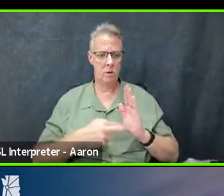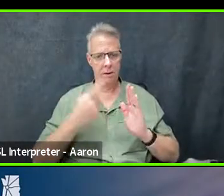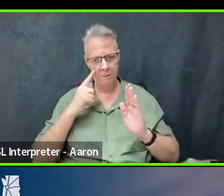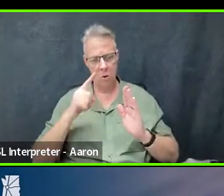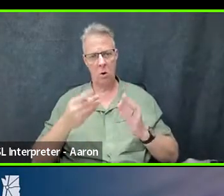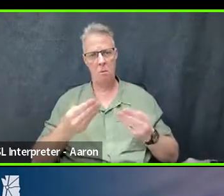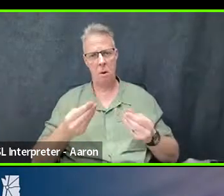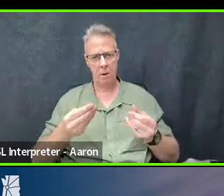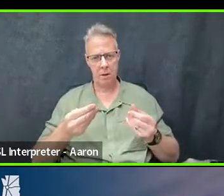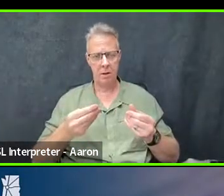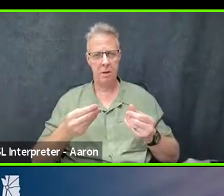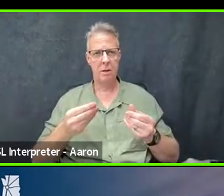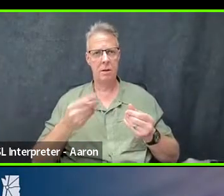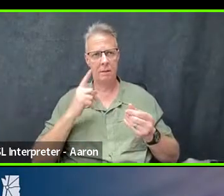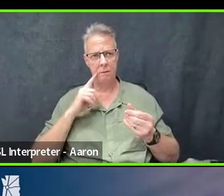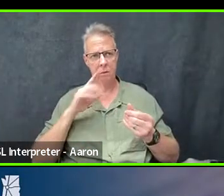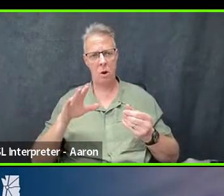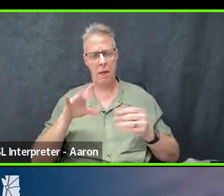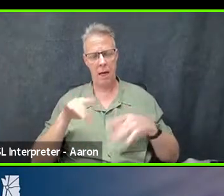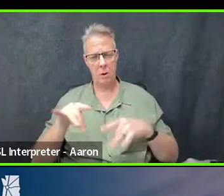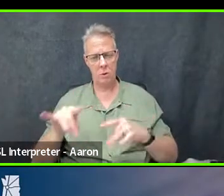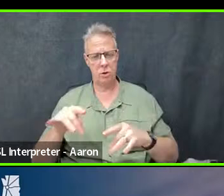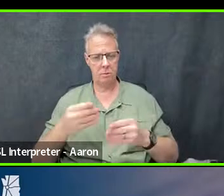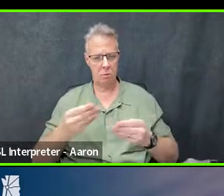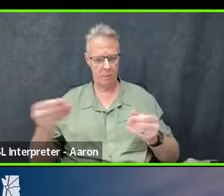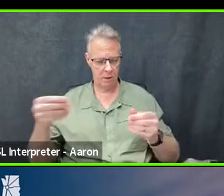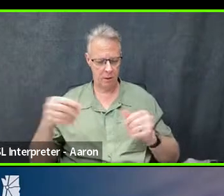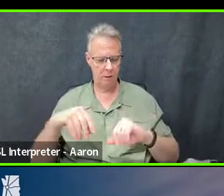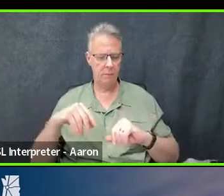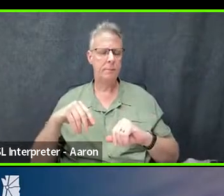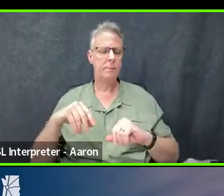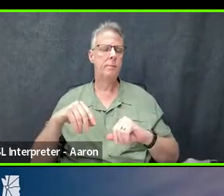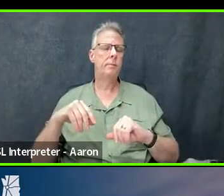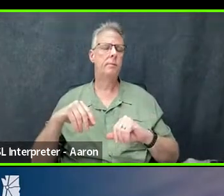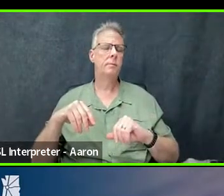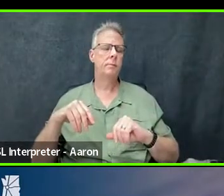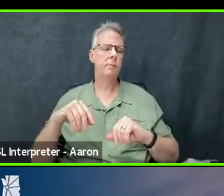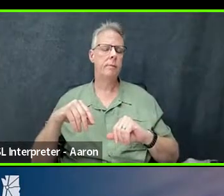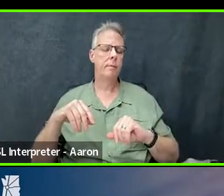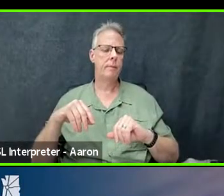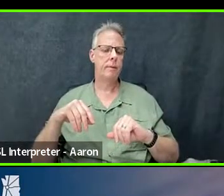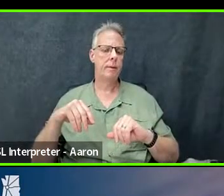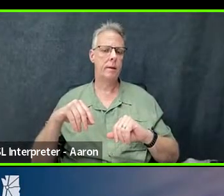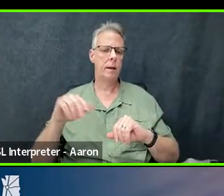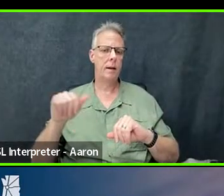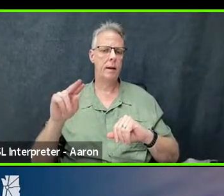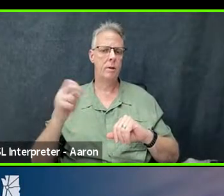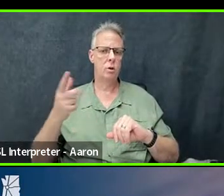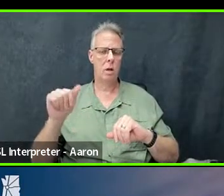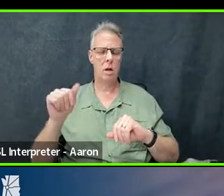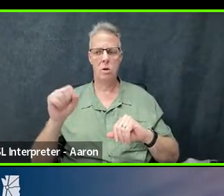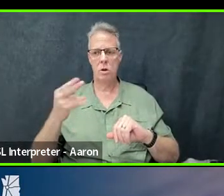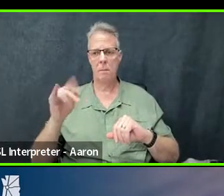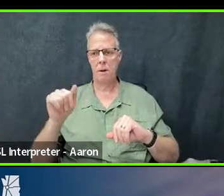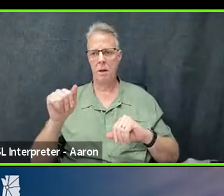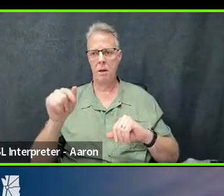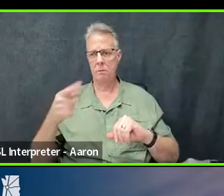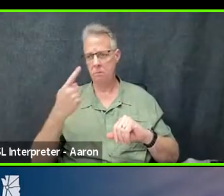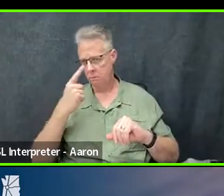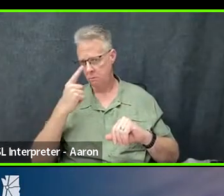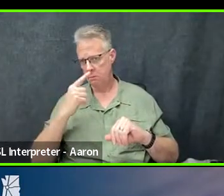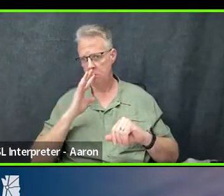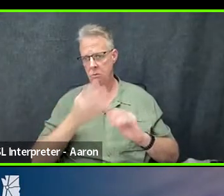property acquisition, specific property acquisitions. So Angela or Shilpa, maybe you can repeat kind